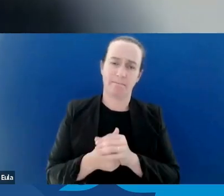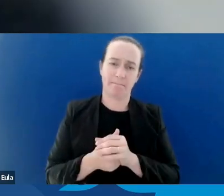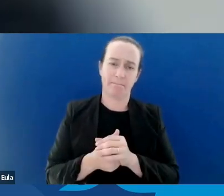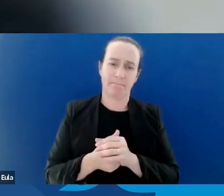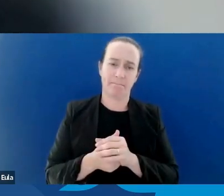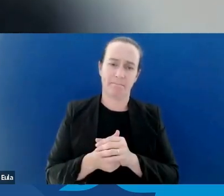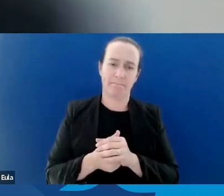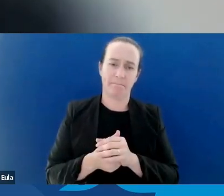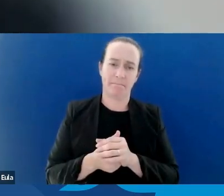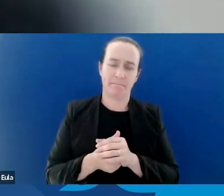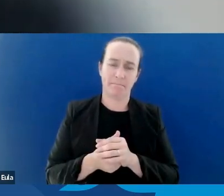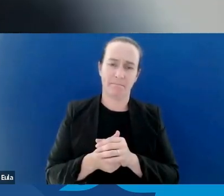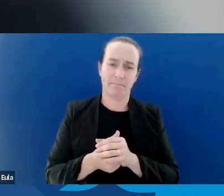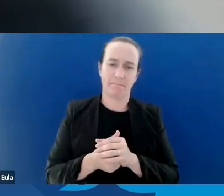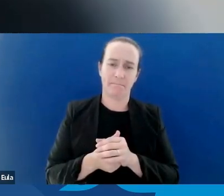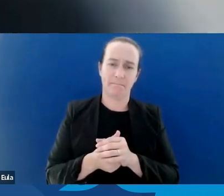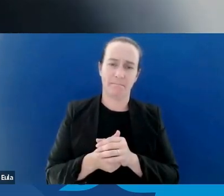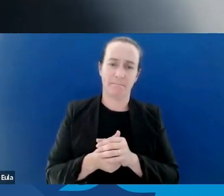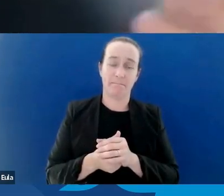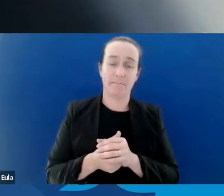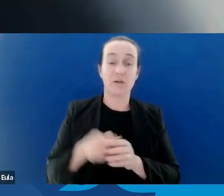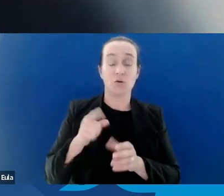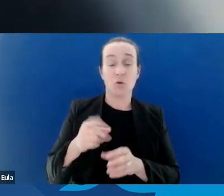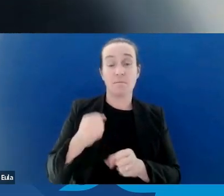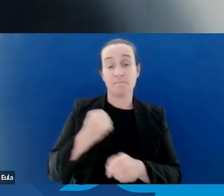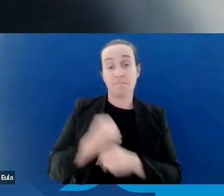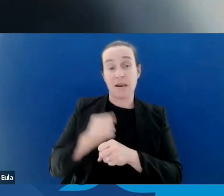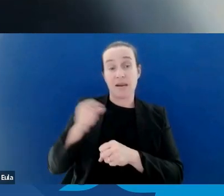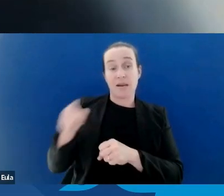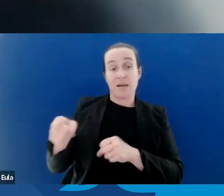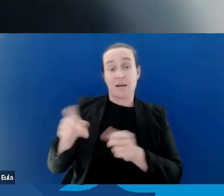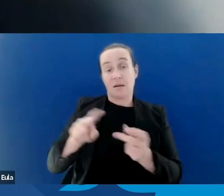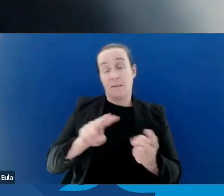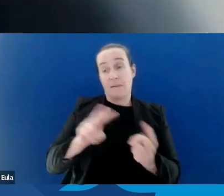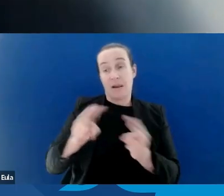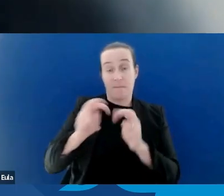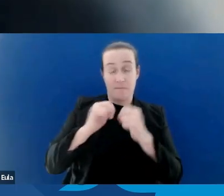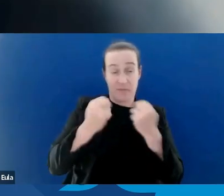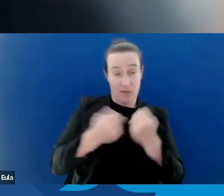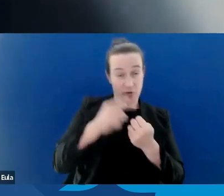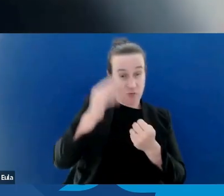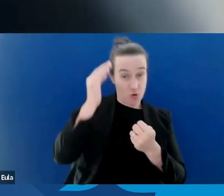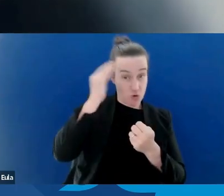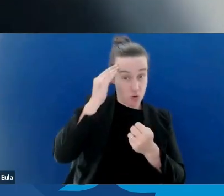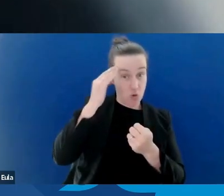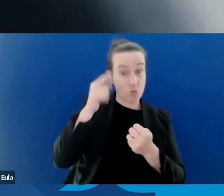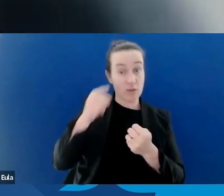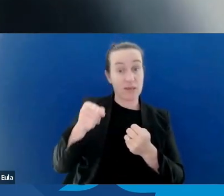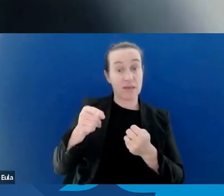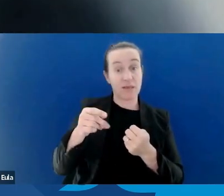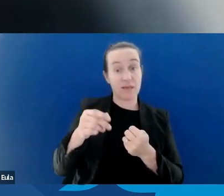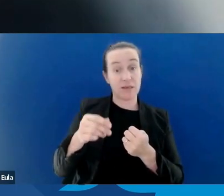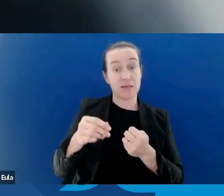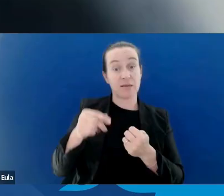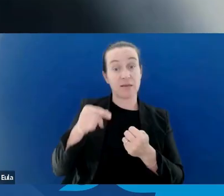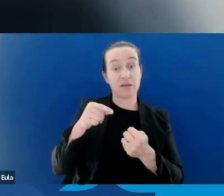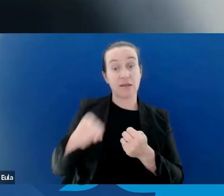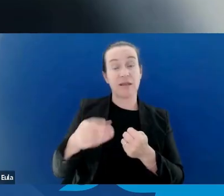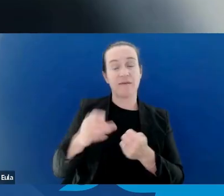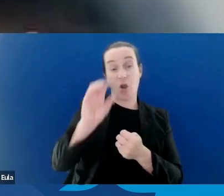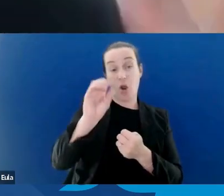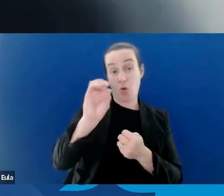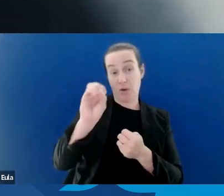say around nationalization, and if you're aware, then you know that there is a national pilot of OST